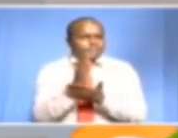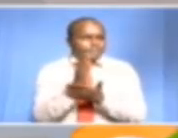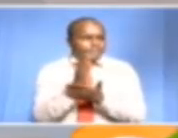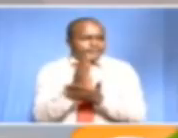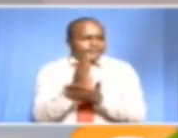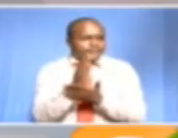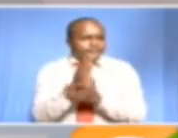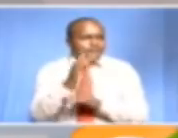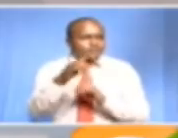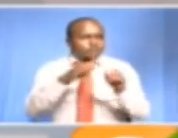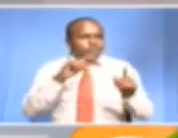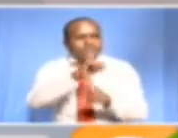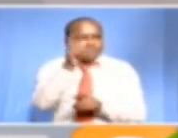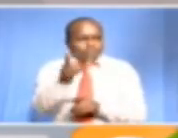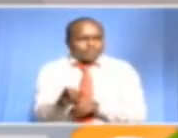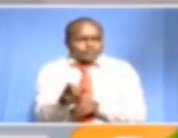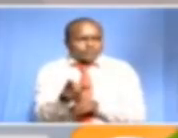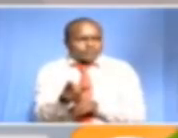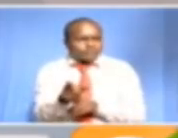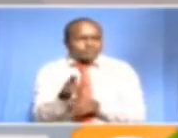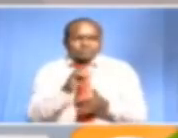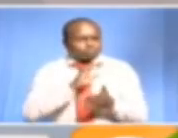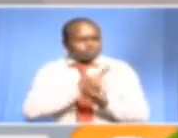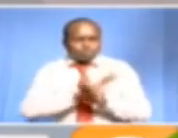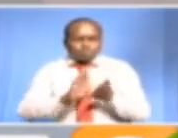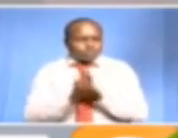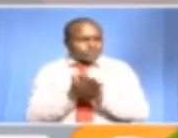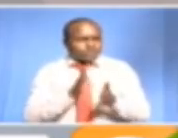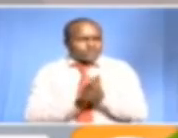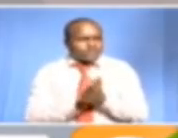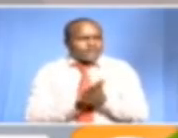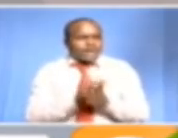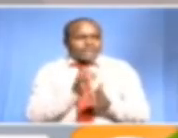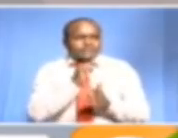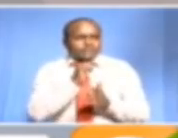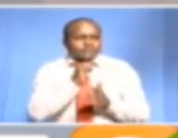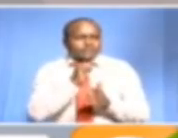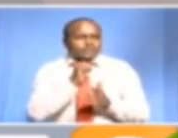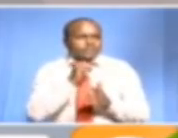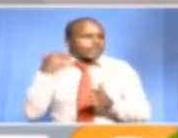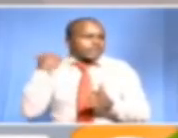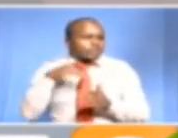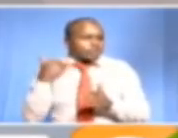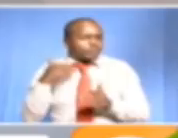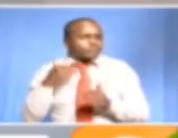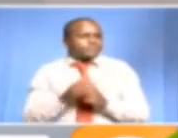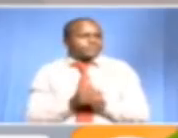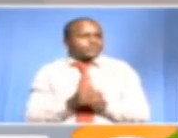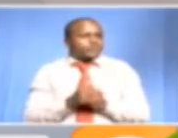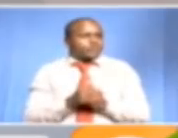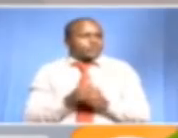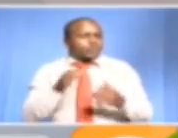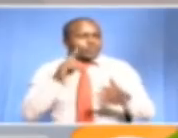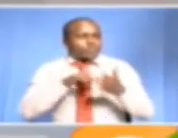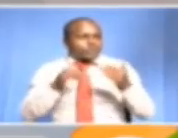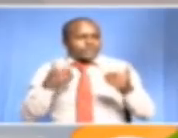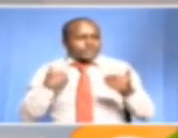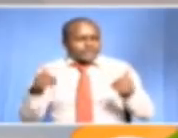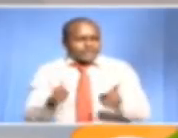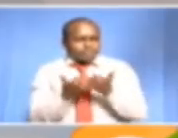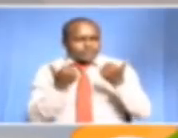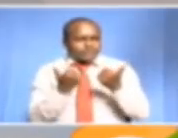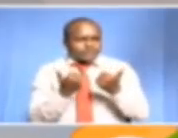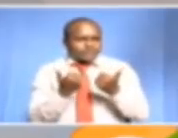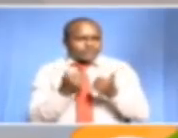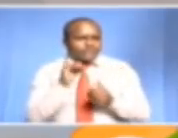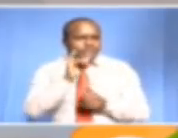nobody has a right to take the life of another, yeah, absolutely not, and it is actually inhuman, it is criminal. Whatever has happened to my you know, that is my